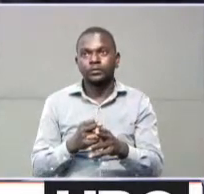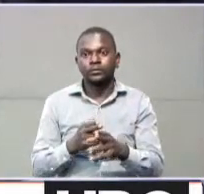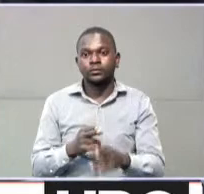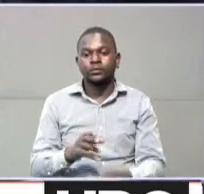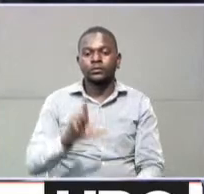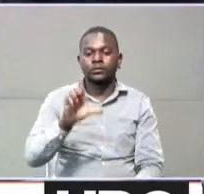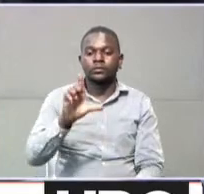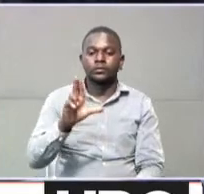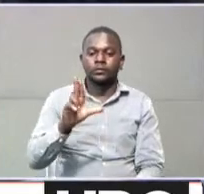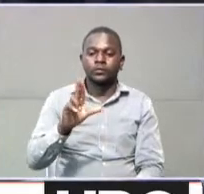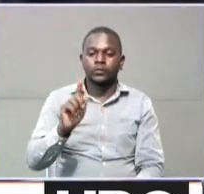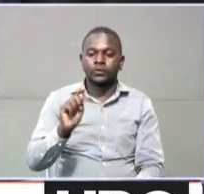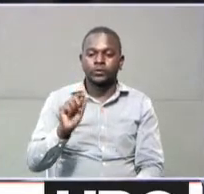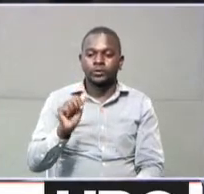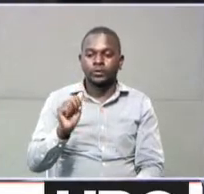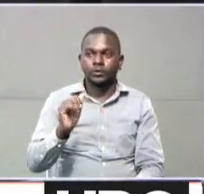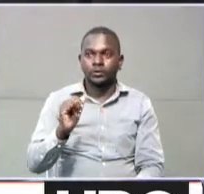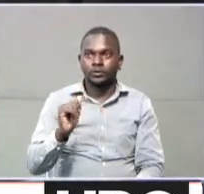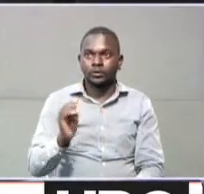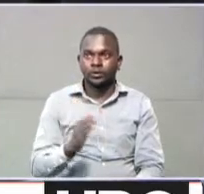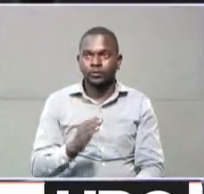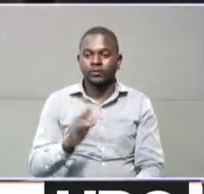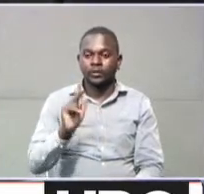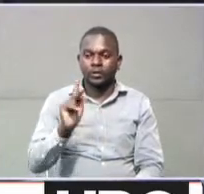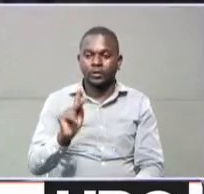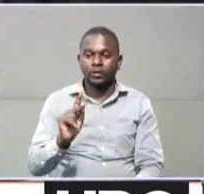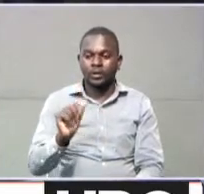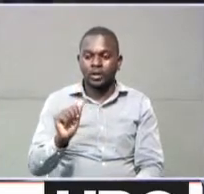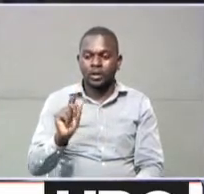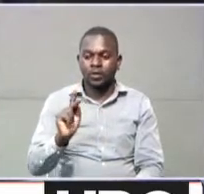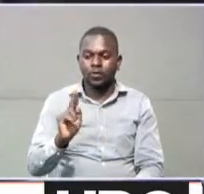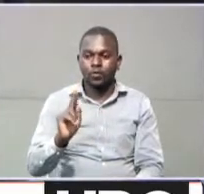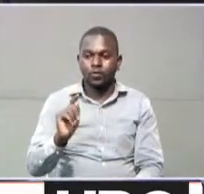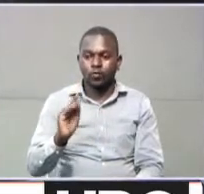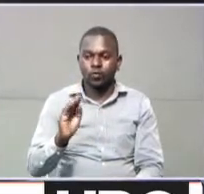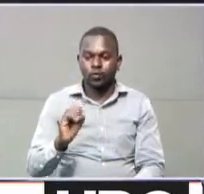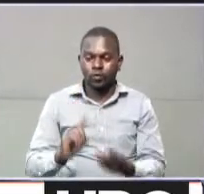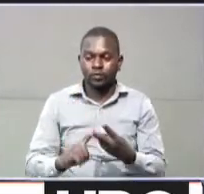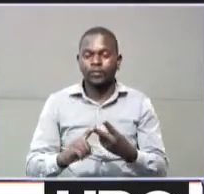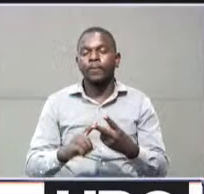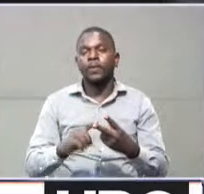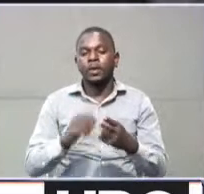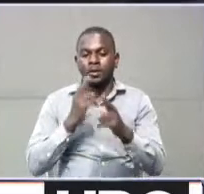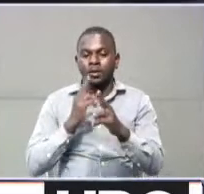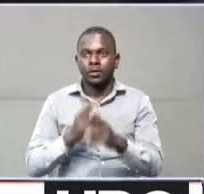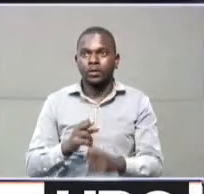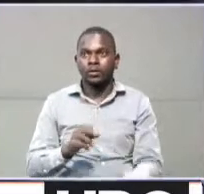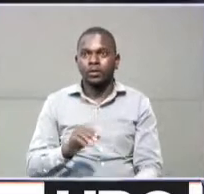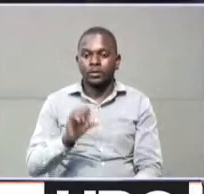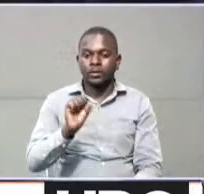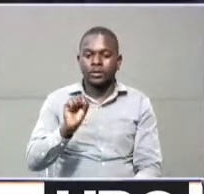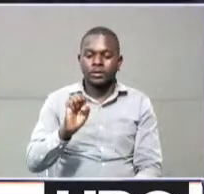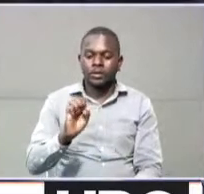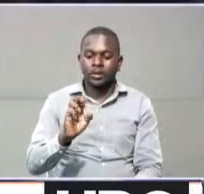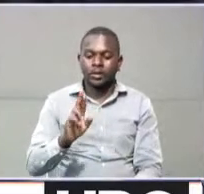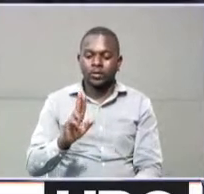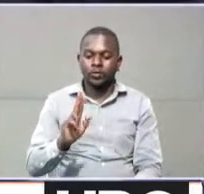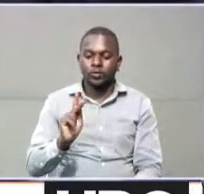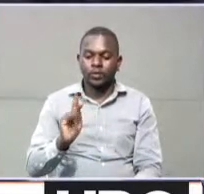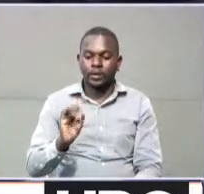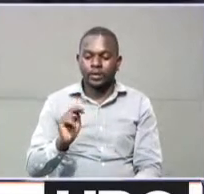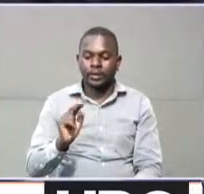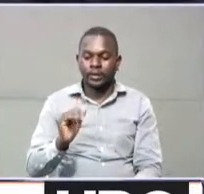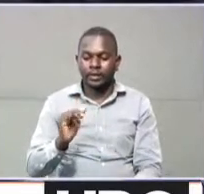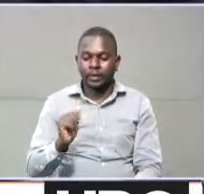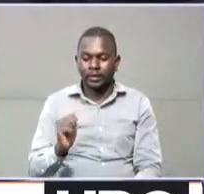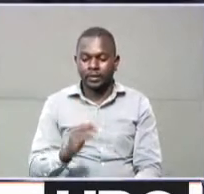ruta joffrey of kakuto the honourable sergeant david of marquis